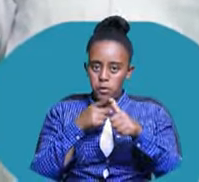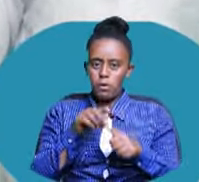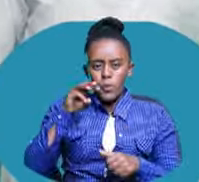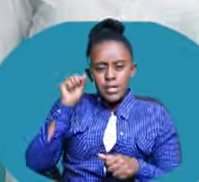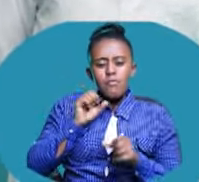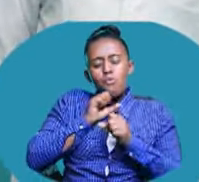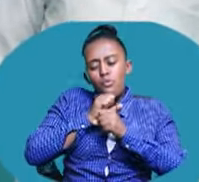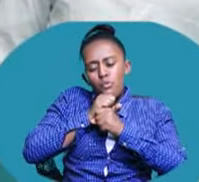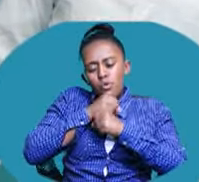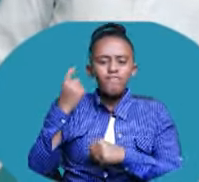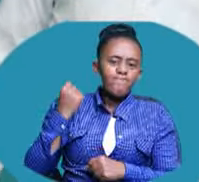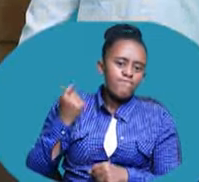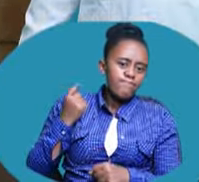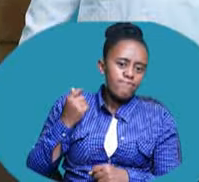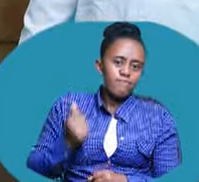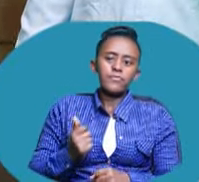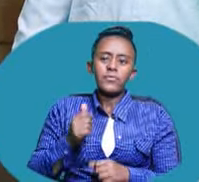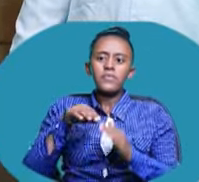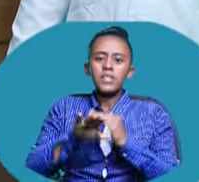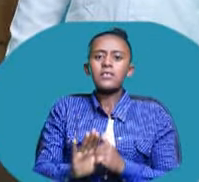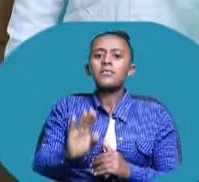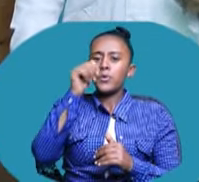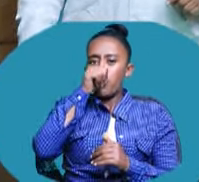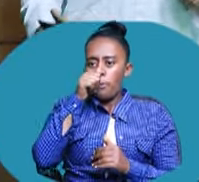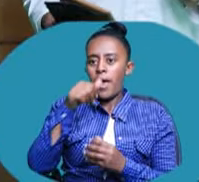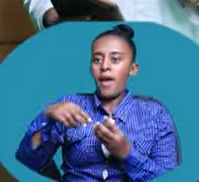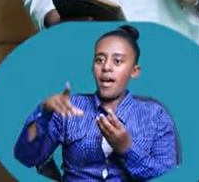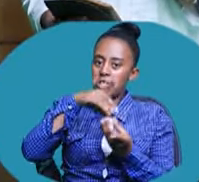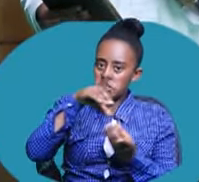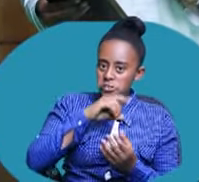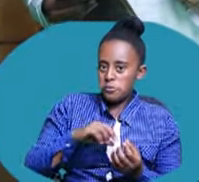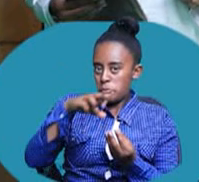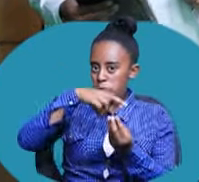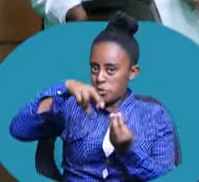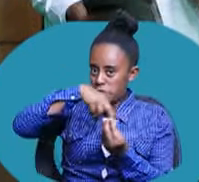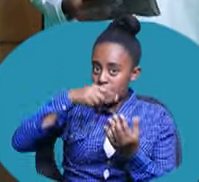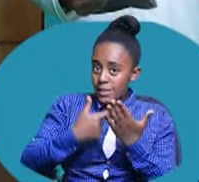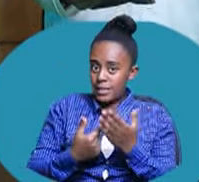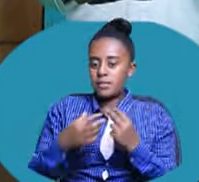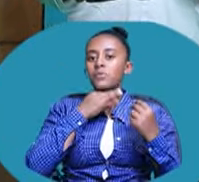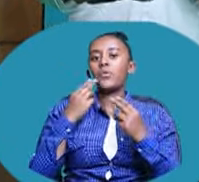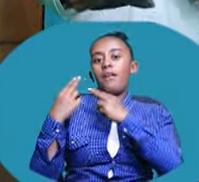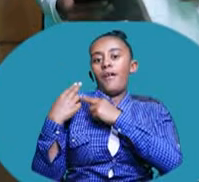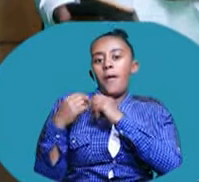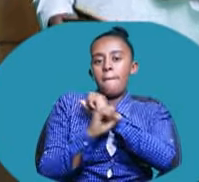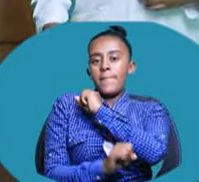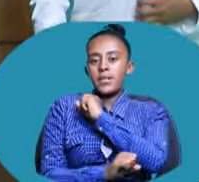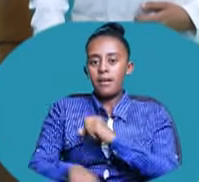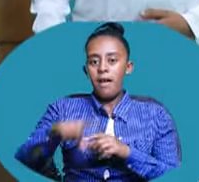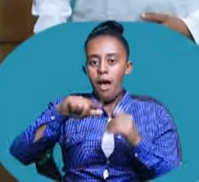the oldest Muslim state in the Ethiopian region. This sultanate was emerged